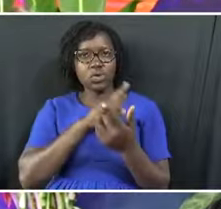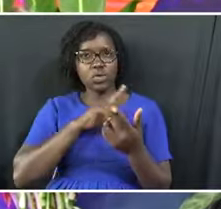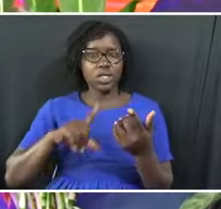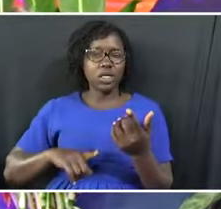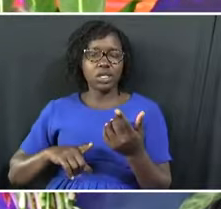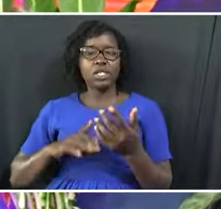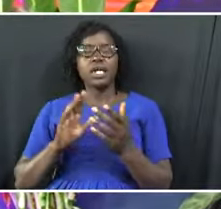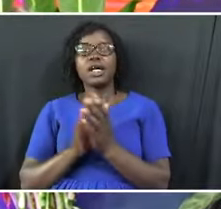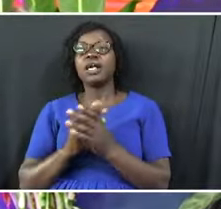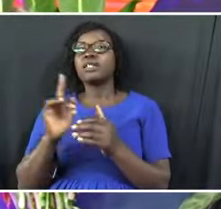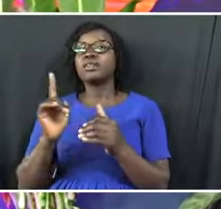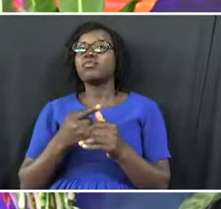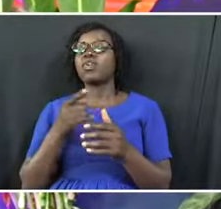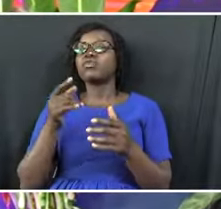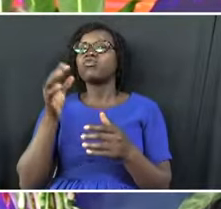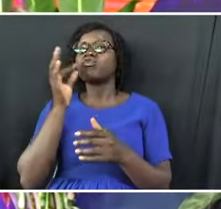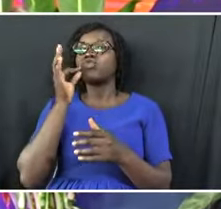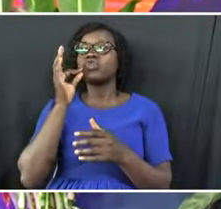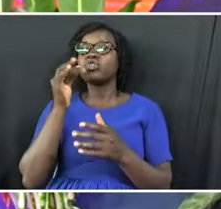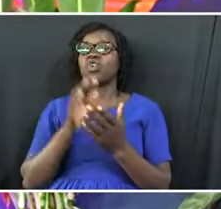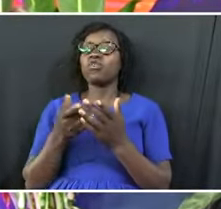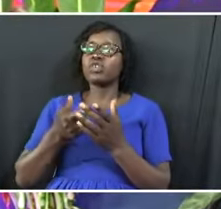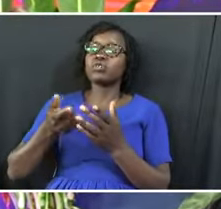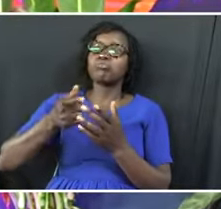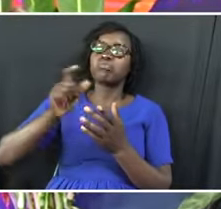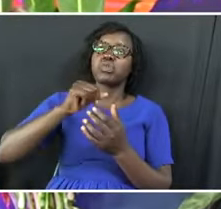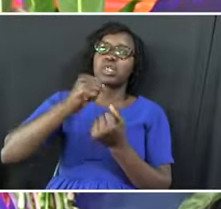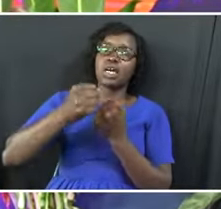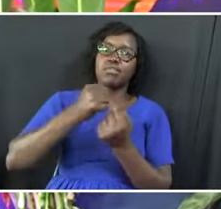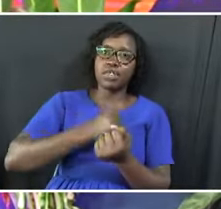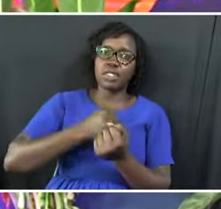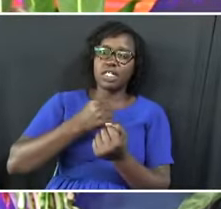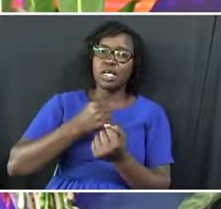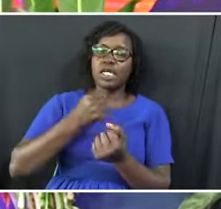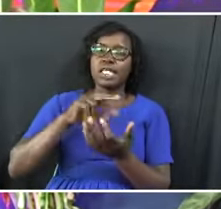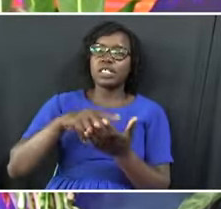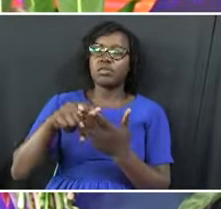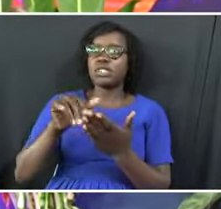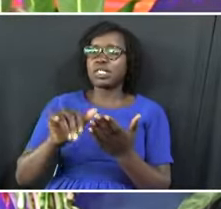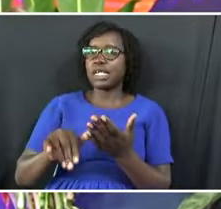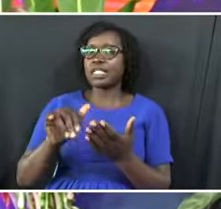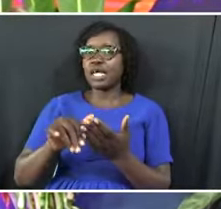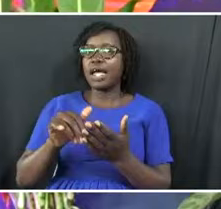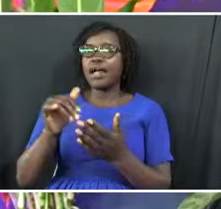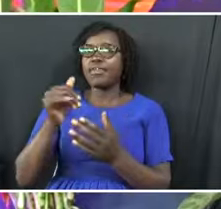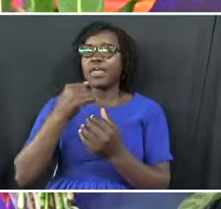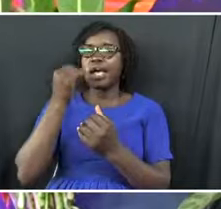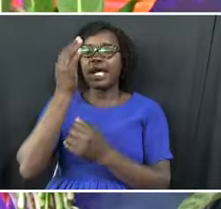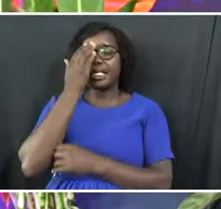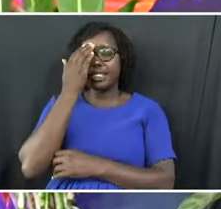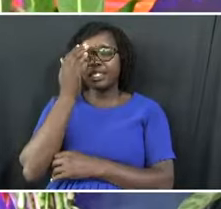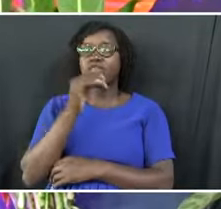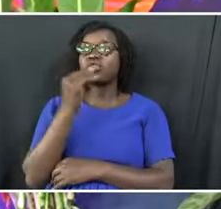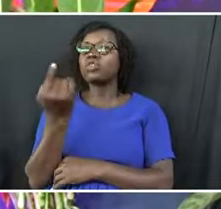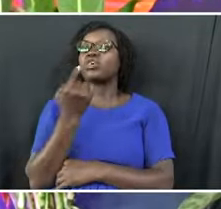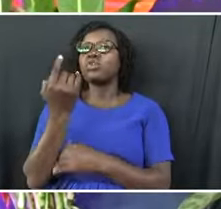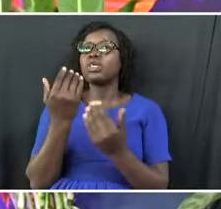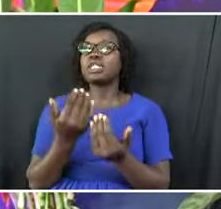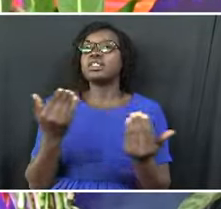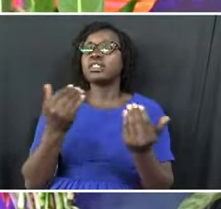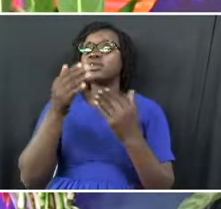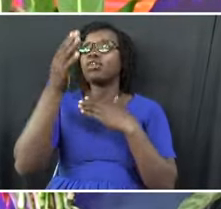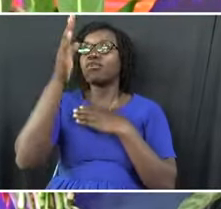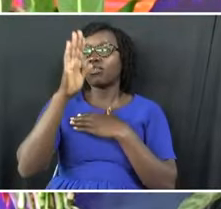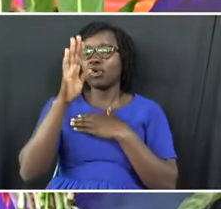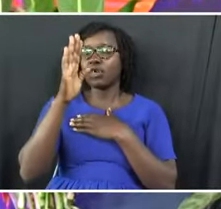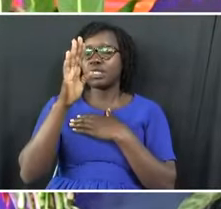the first fruit of his increase. So meaning the Israelites were not the only children of